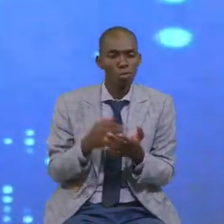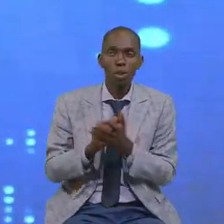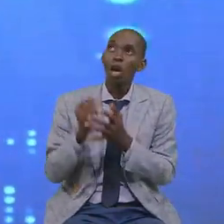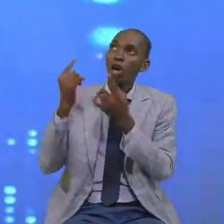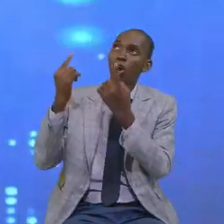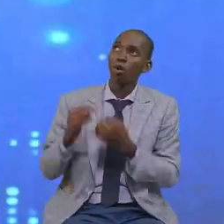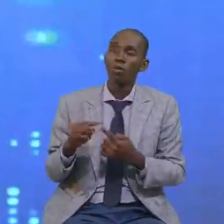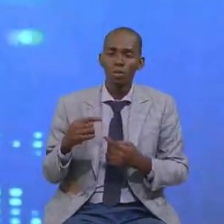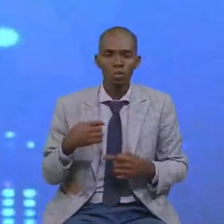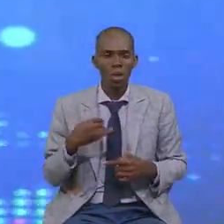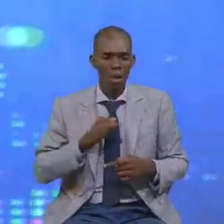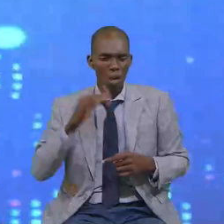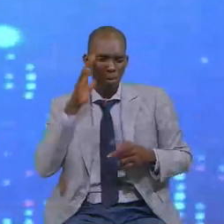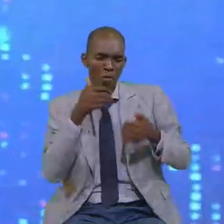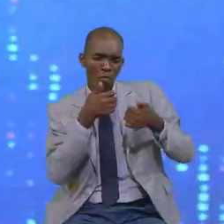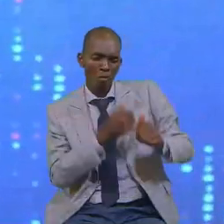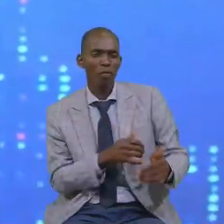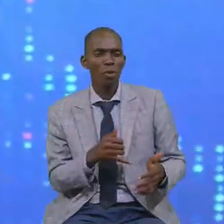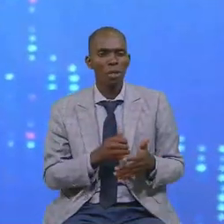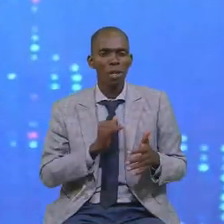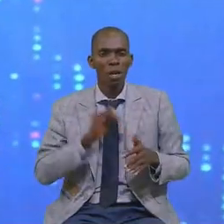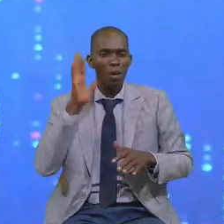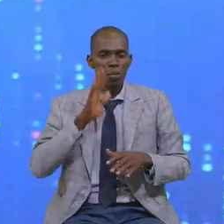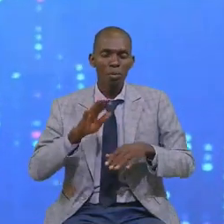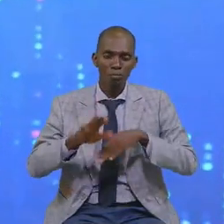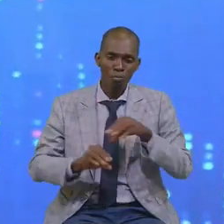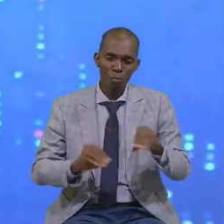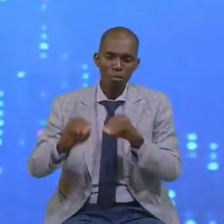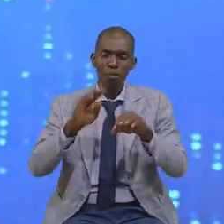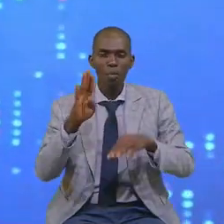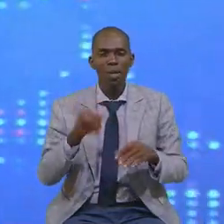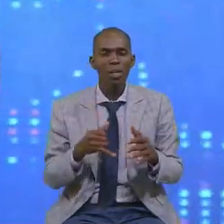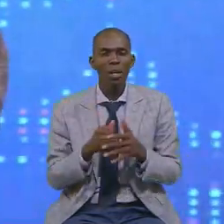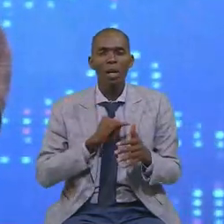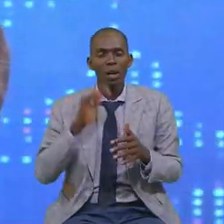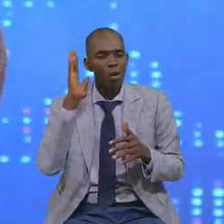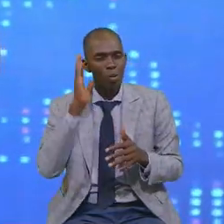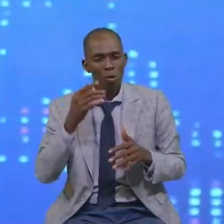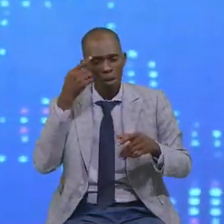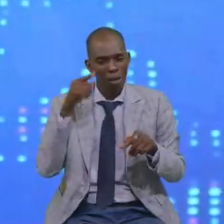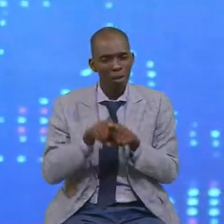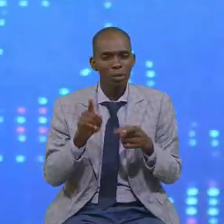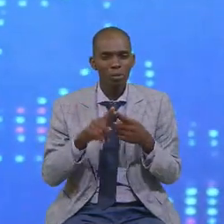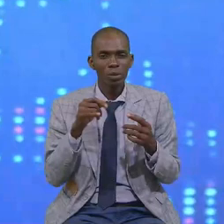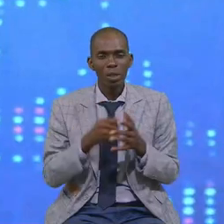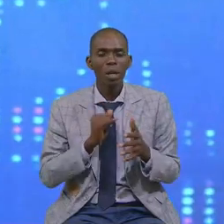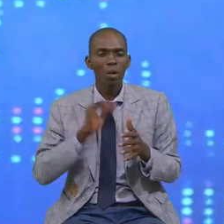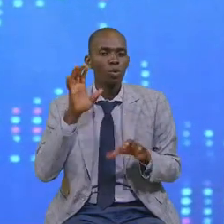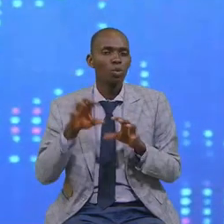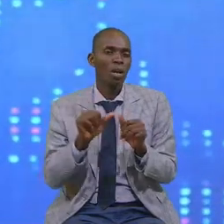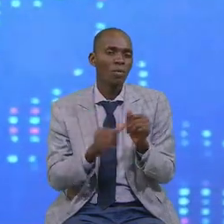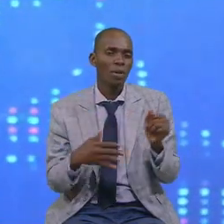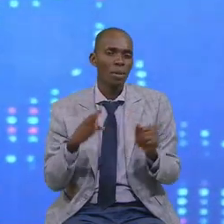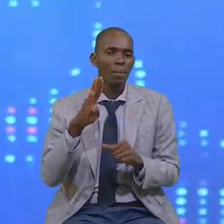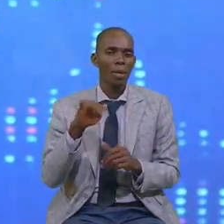will walk by it. I will move by it. I will do all things by it. That's when